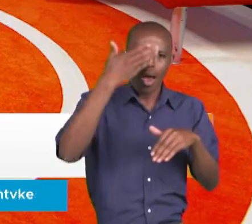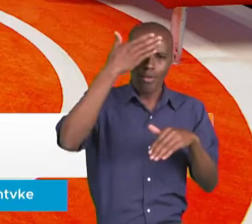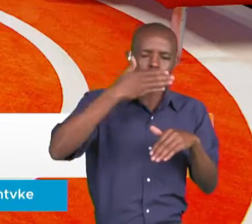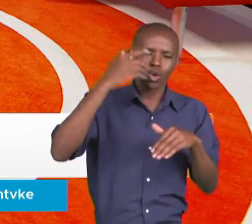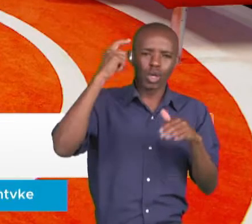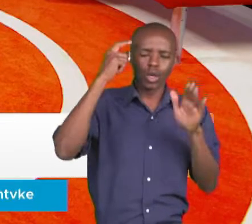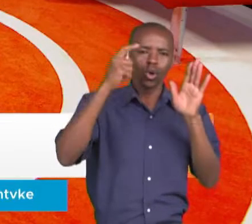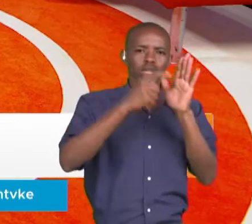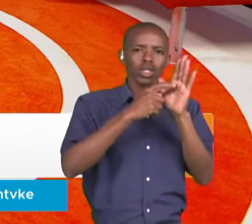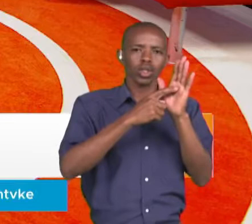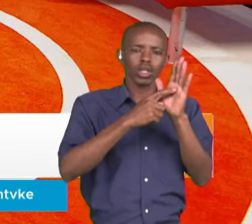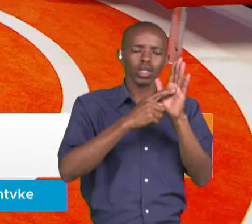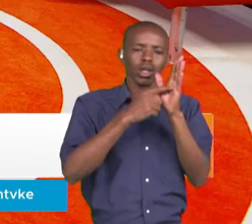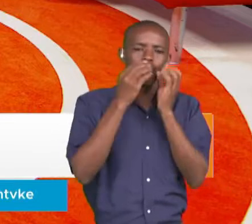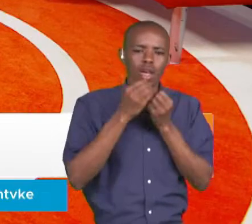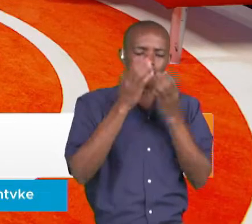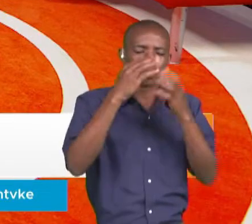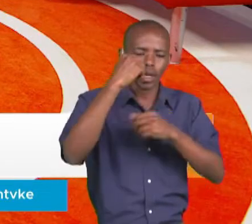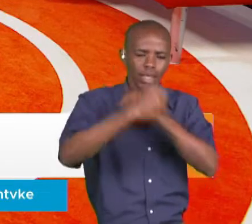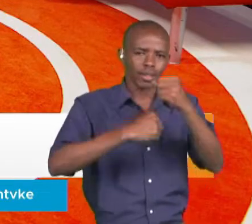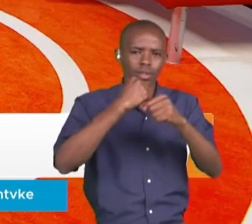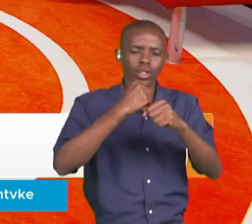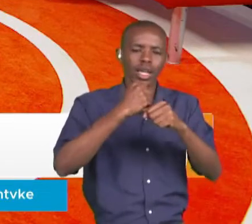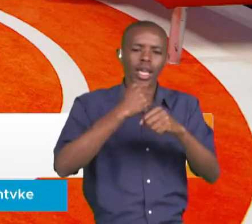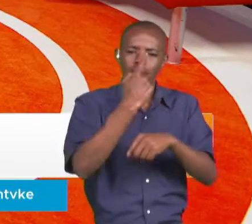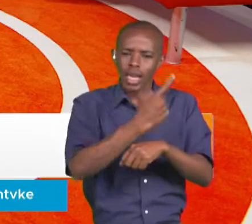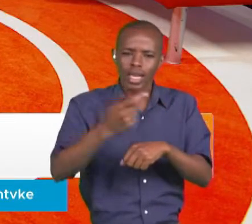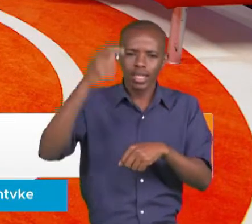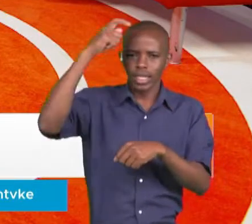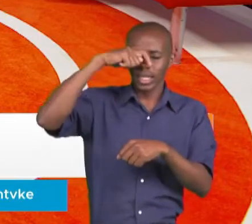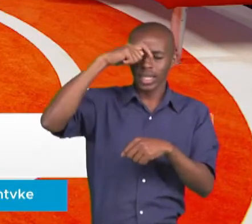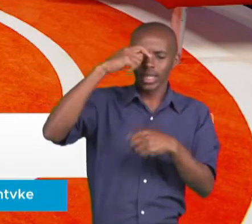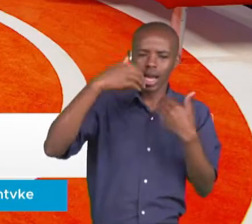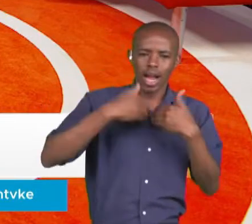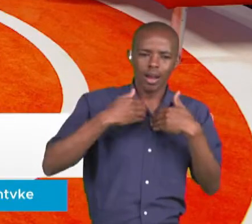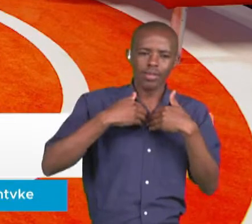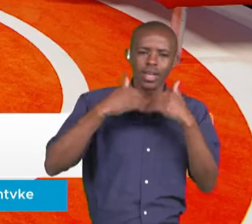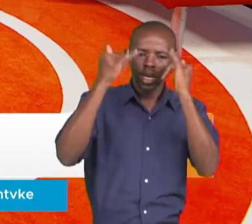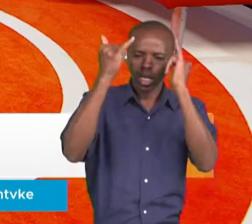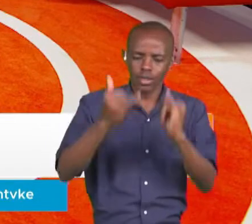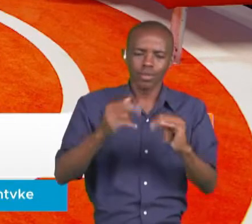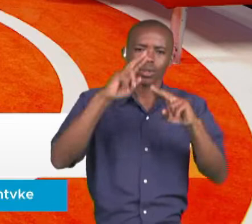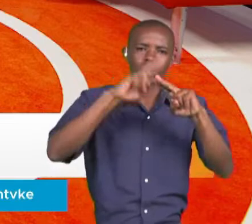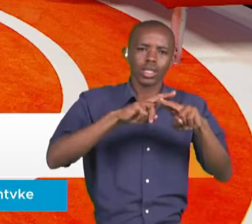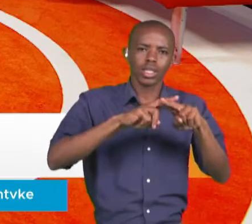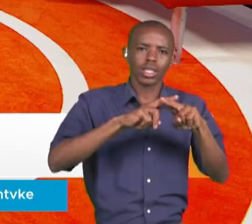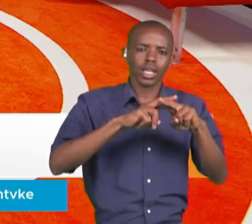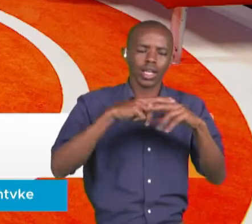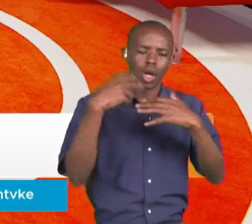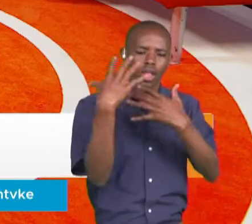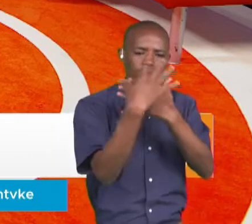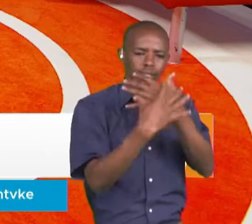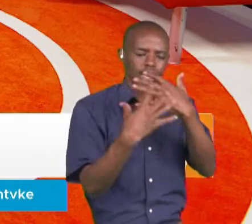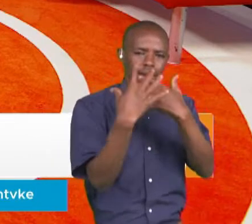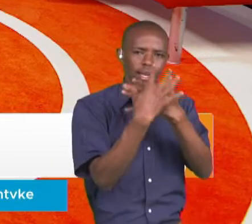Can give us up-to-date activities. That's true, that. Every intelligence, as of now, somebody sitting it on a screen in Las